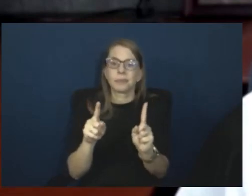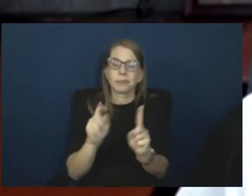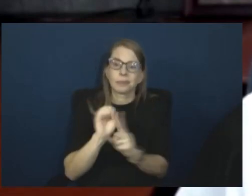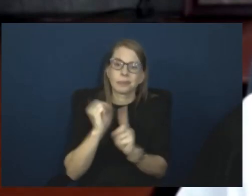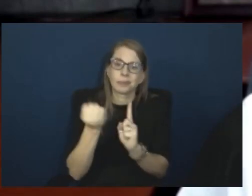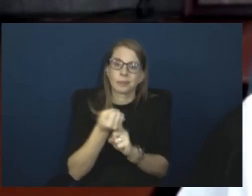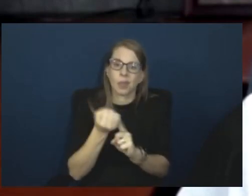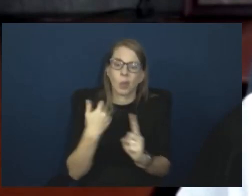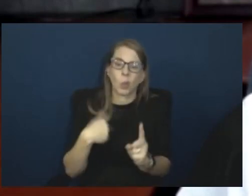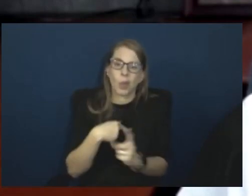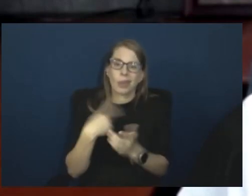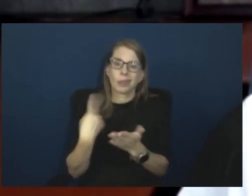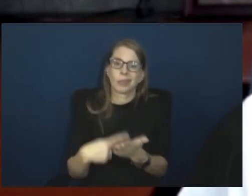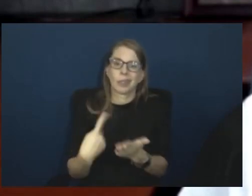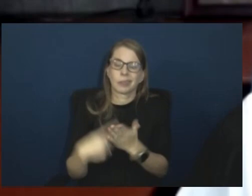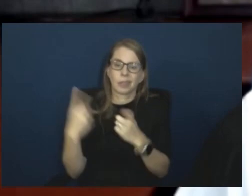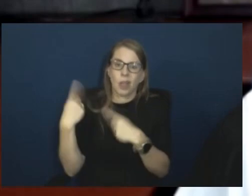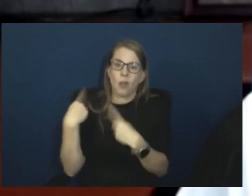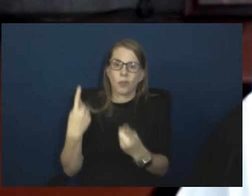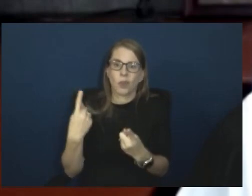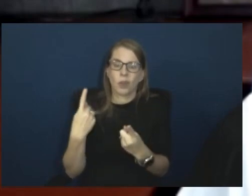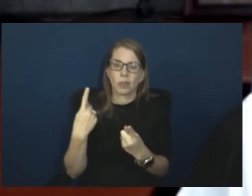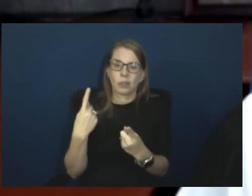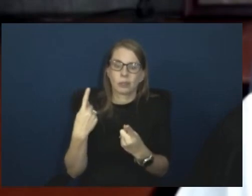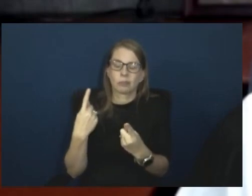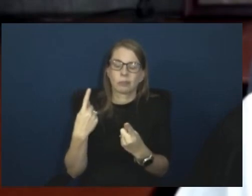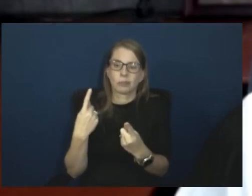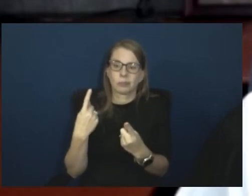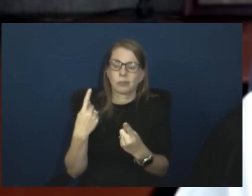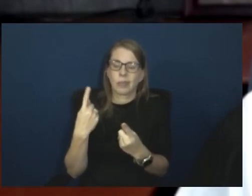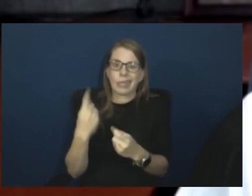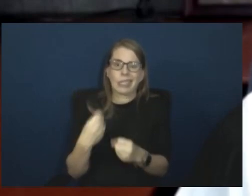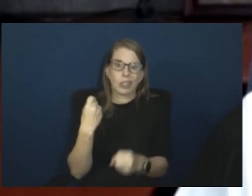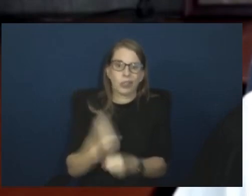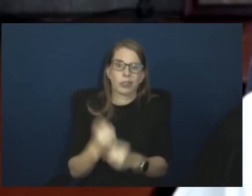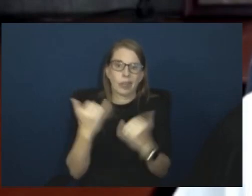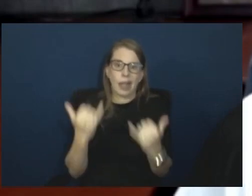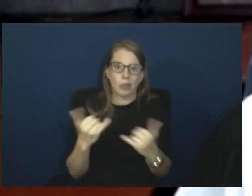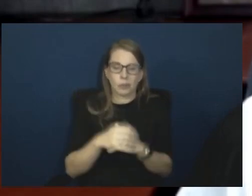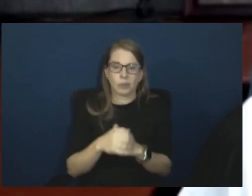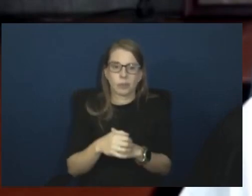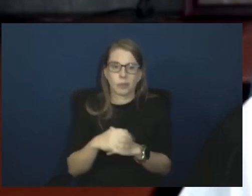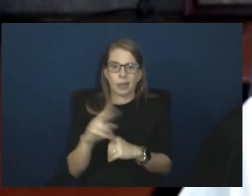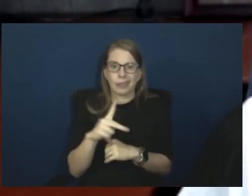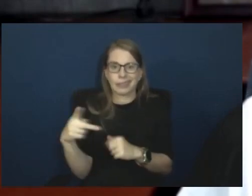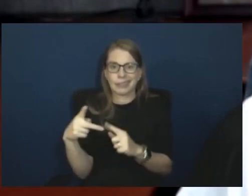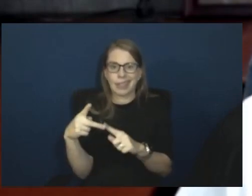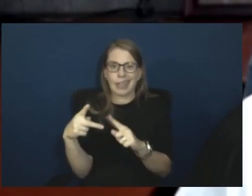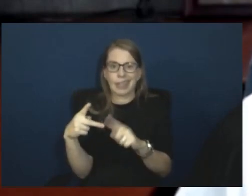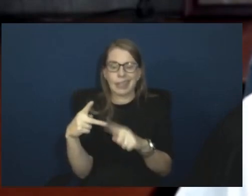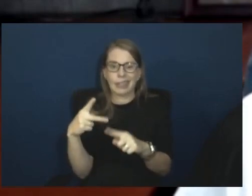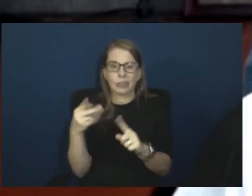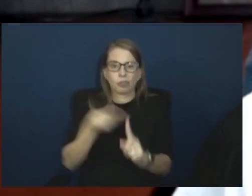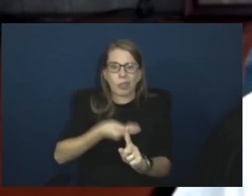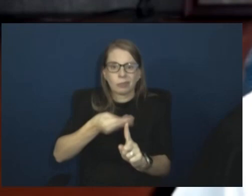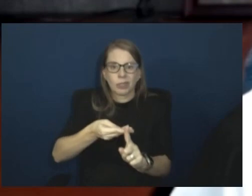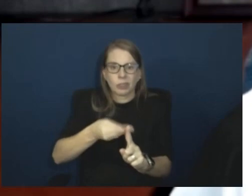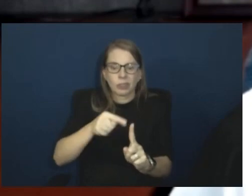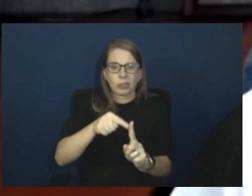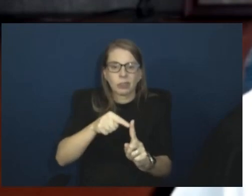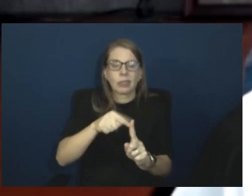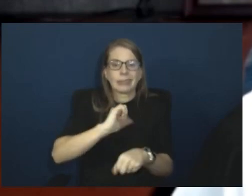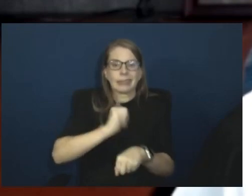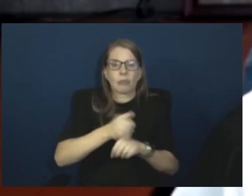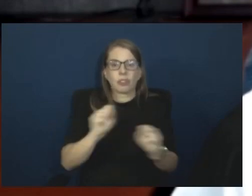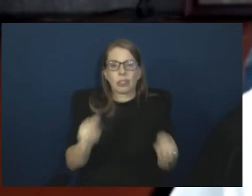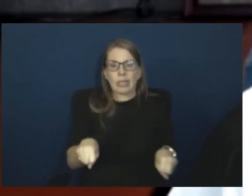we are discussing for more than a year now, that a secondary reservoir of SARS-CoV-2 can be established